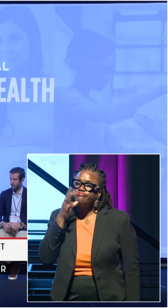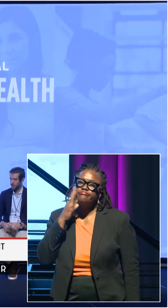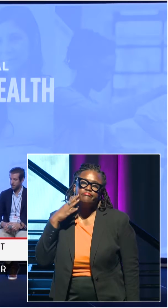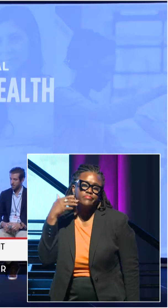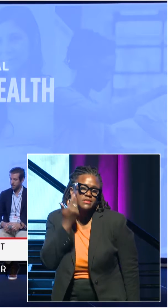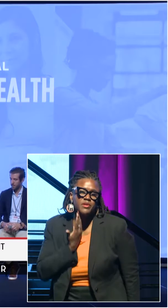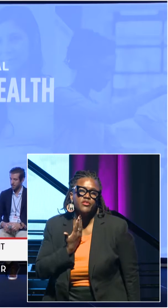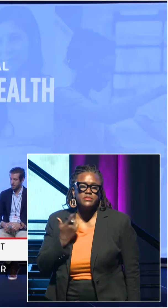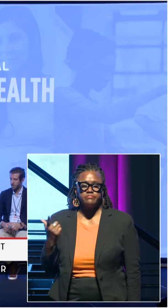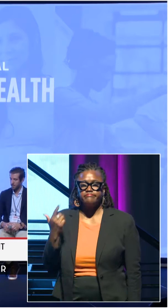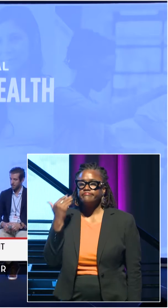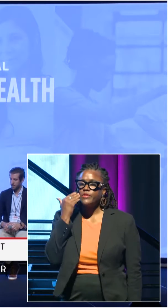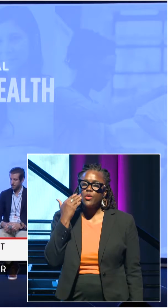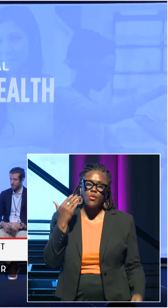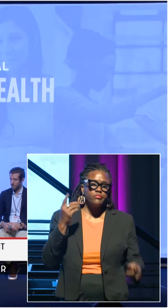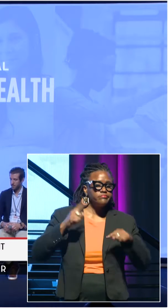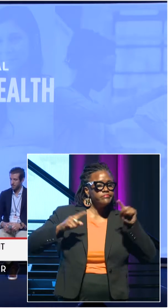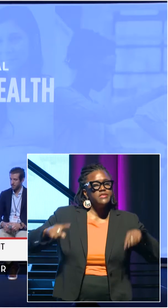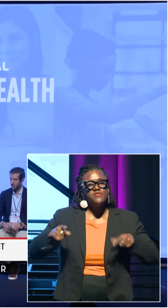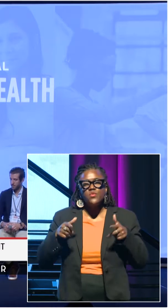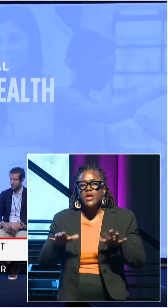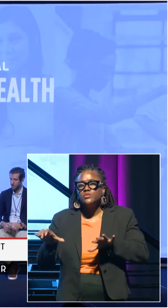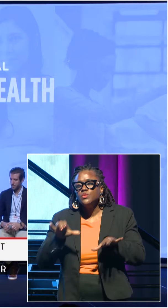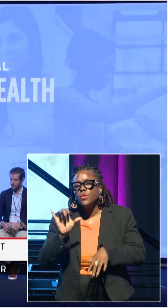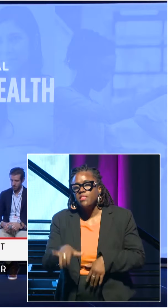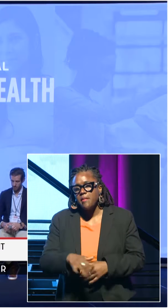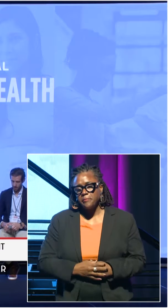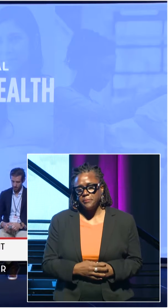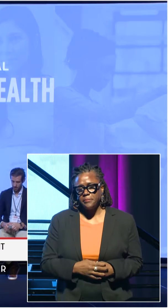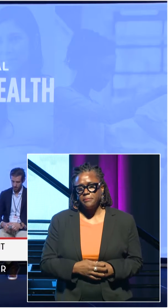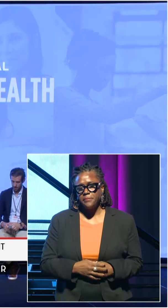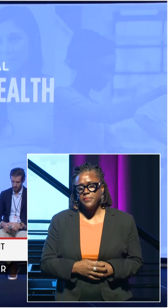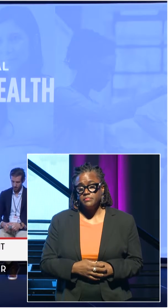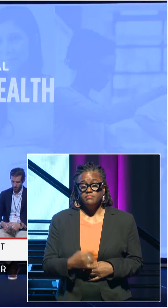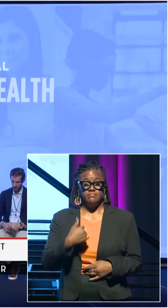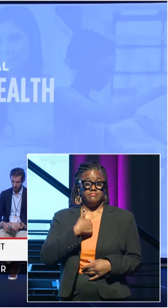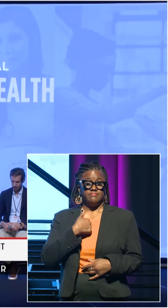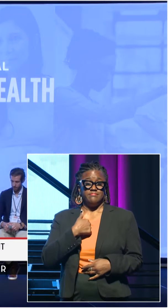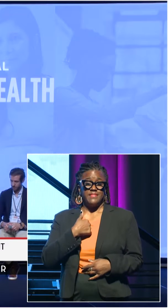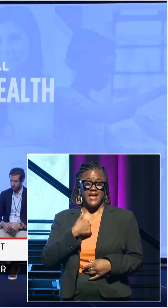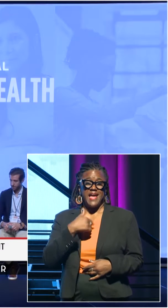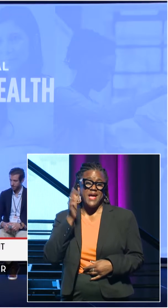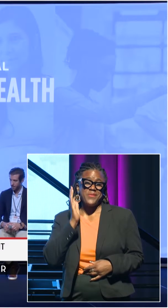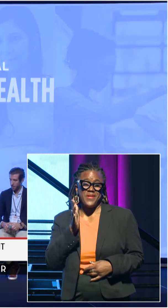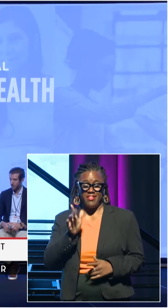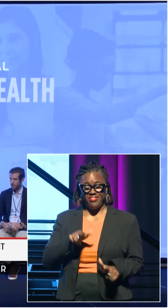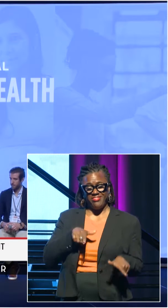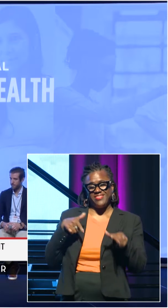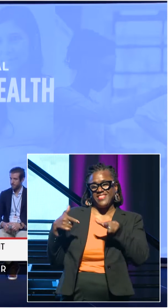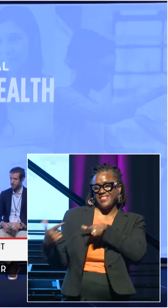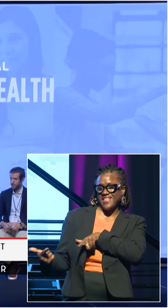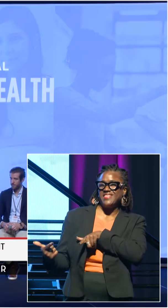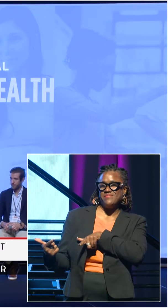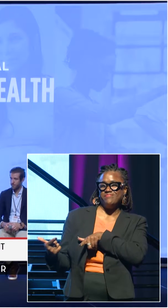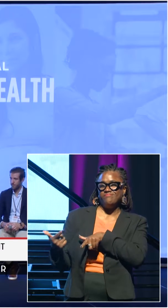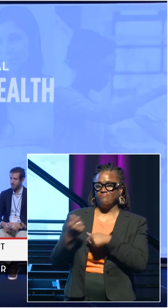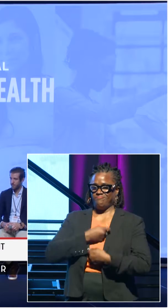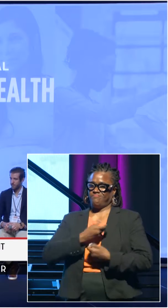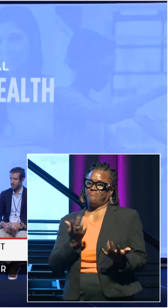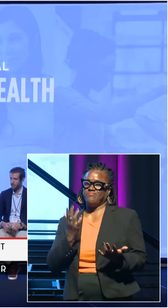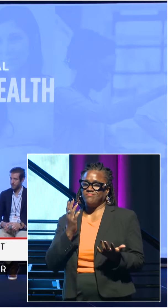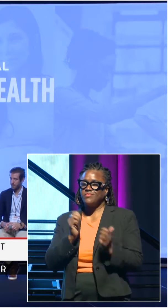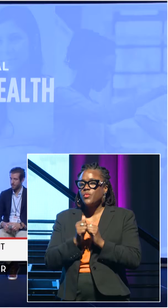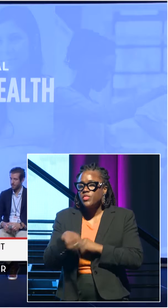and voiced in the ways to do that. And I am going to let them share that with